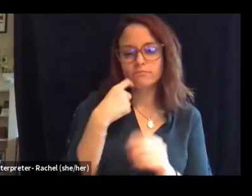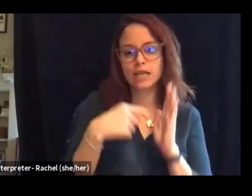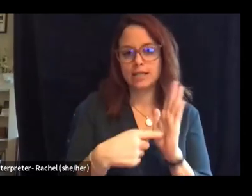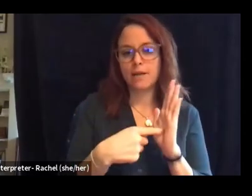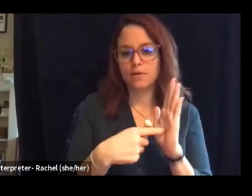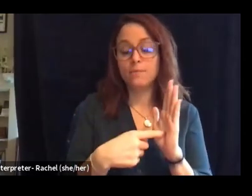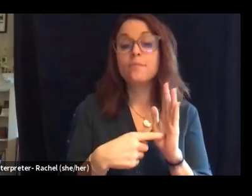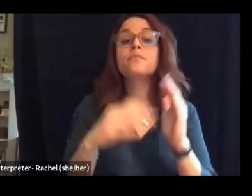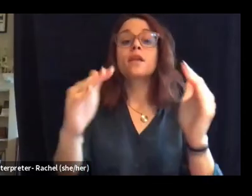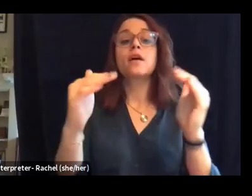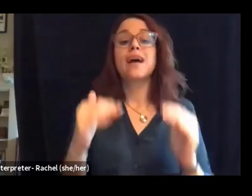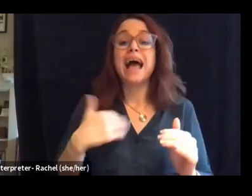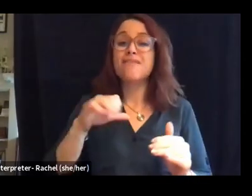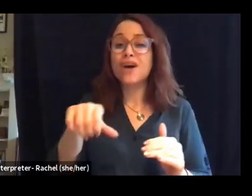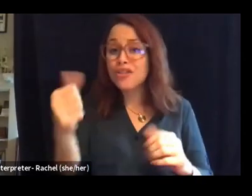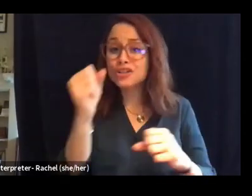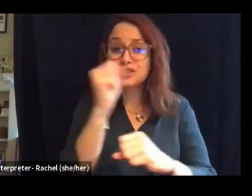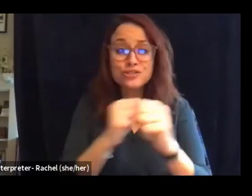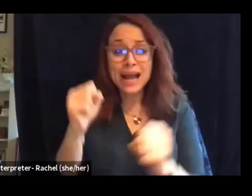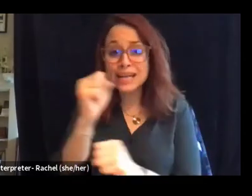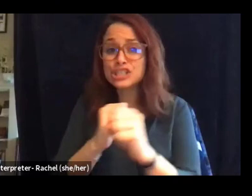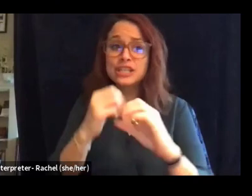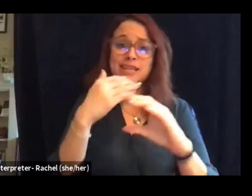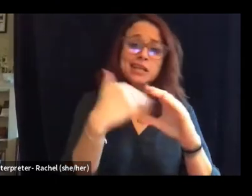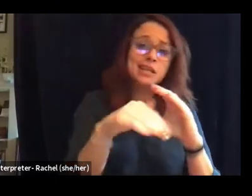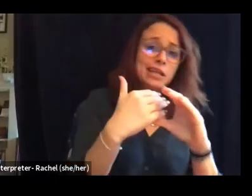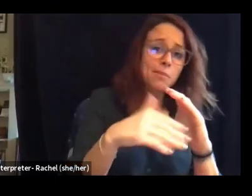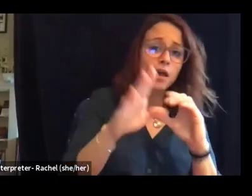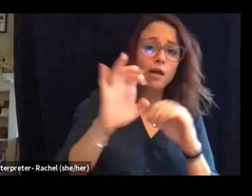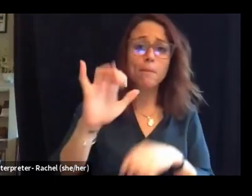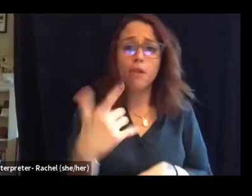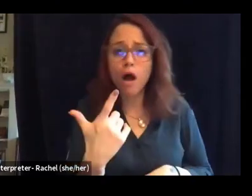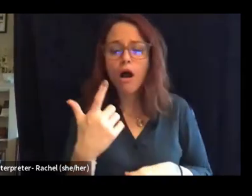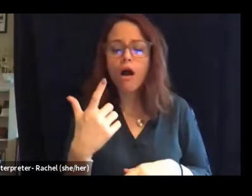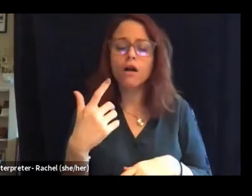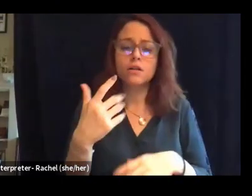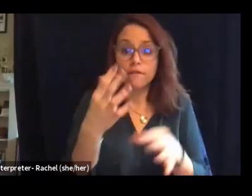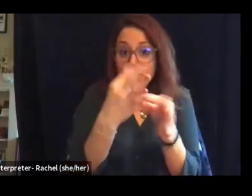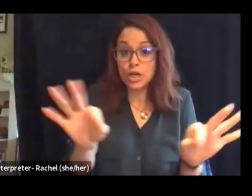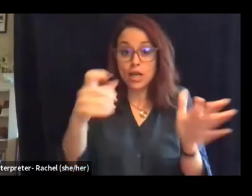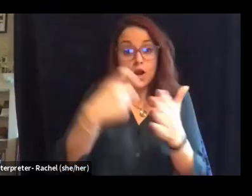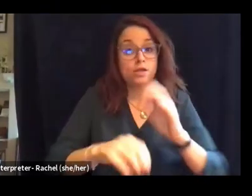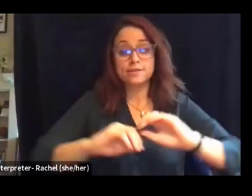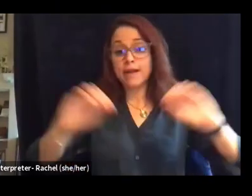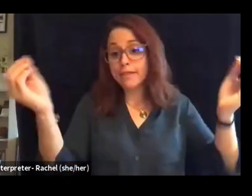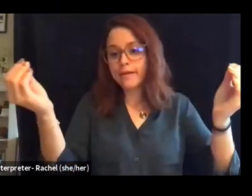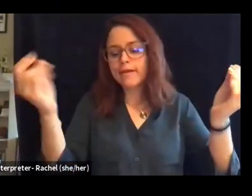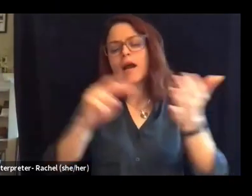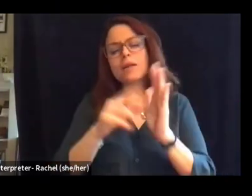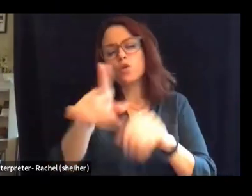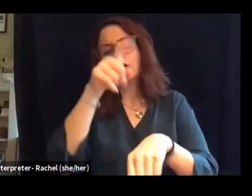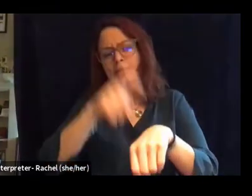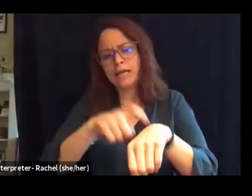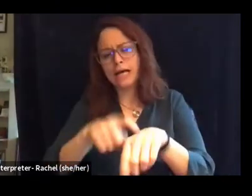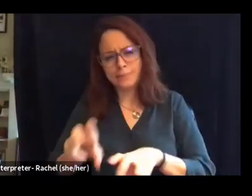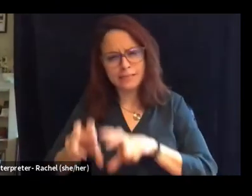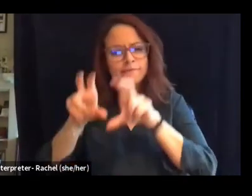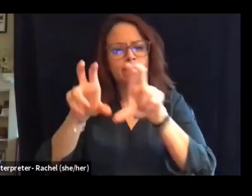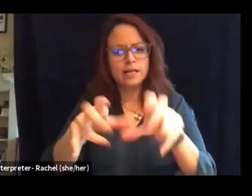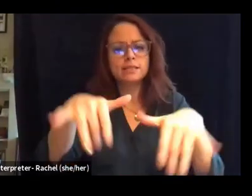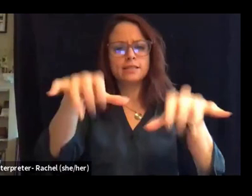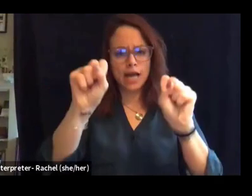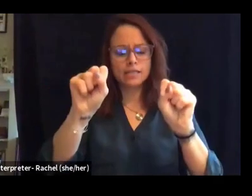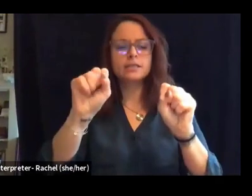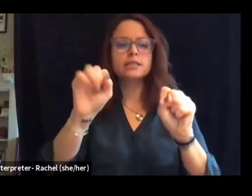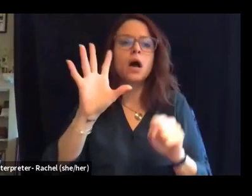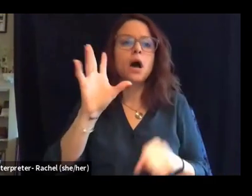or blogs, right? And those are free, except for your time or the time that you pay someone to create them.